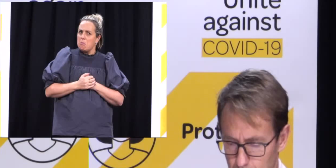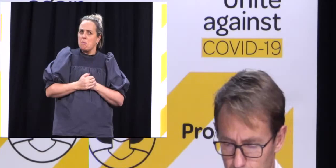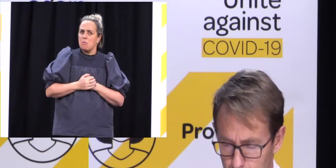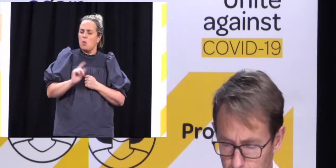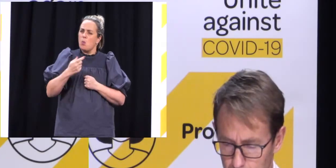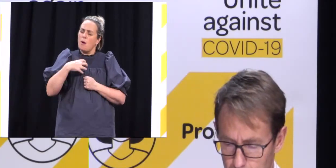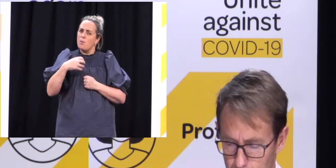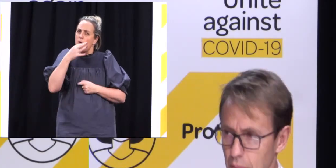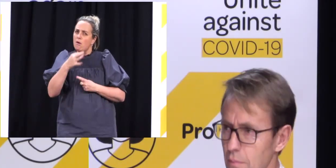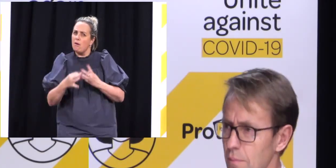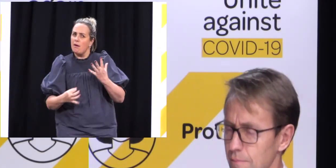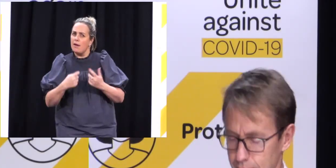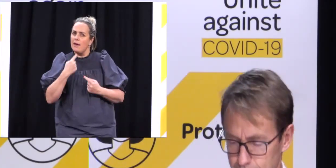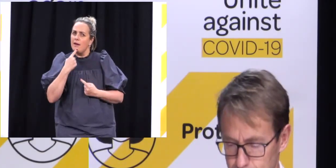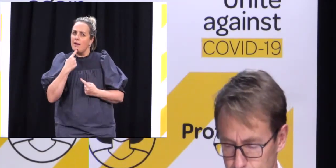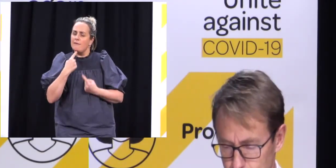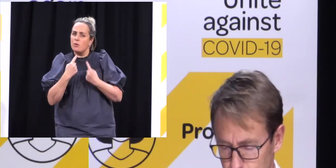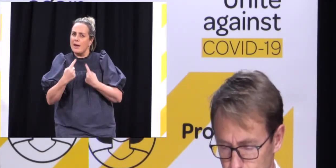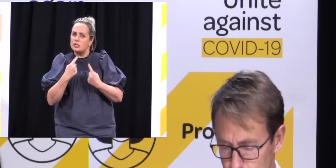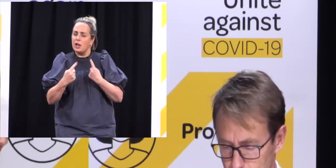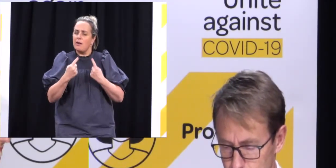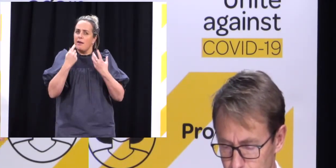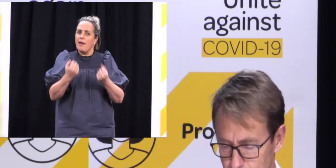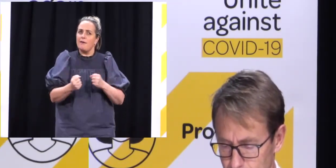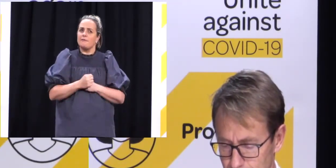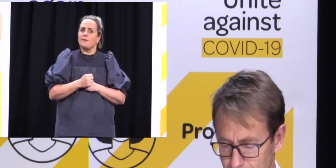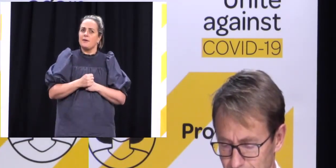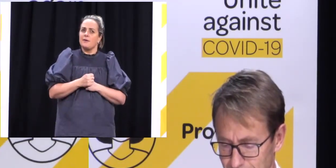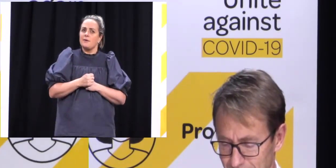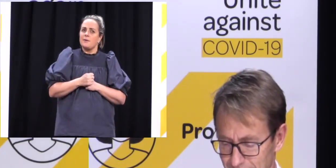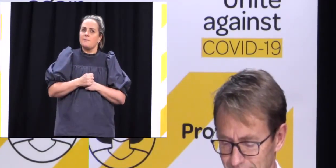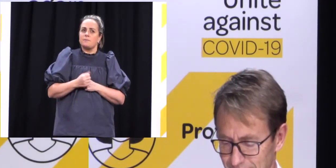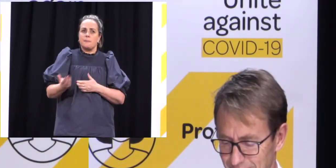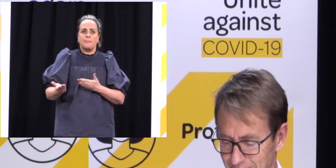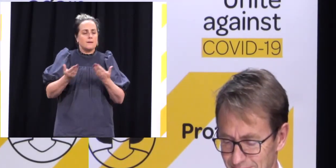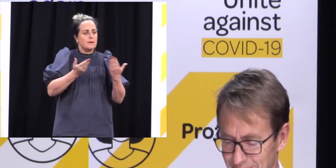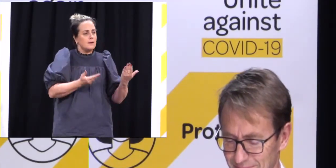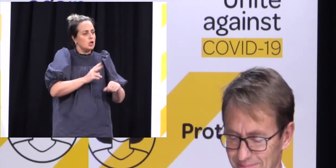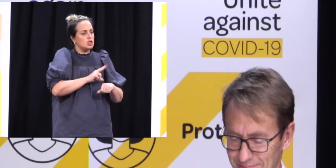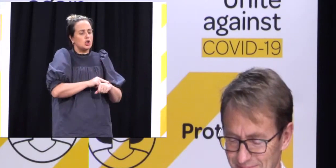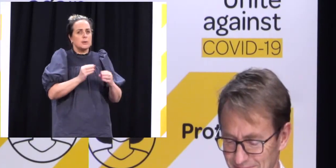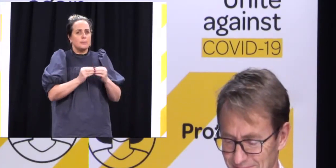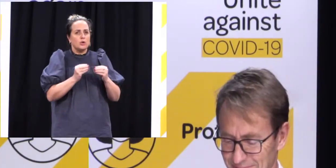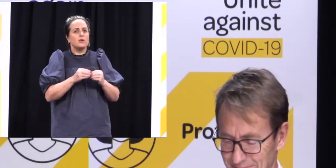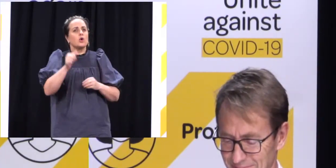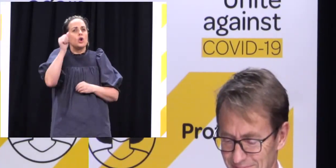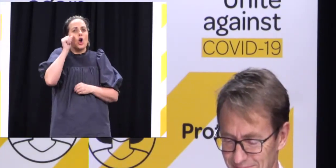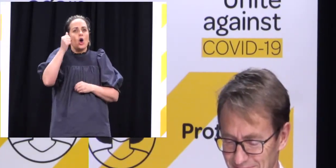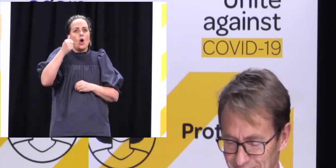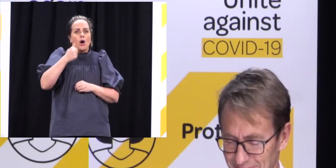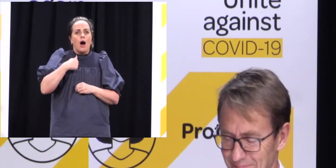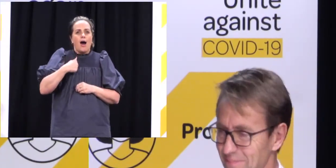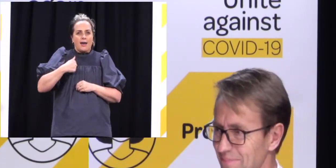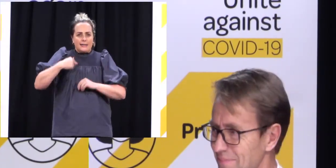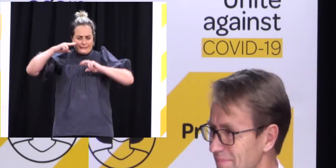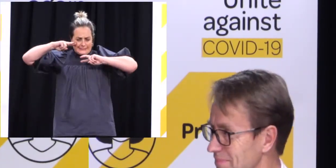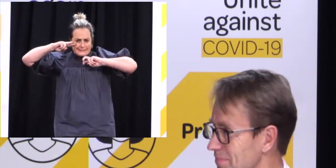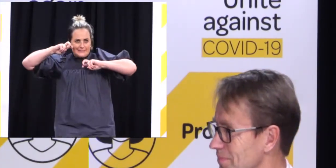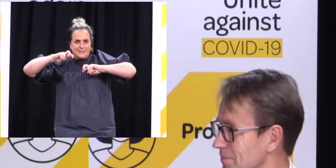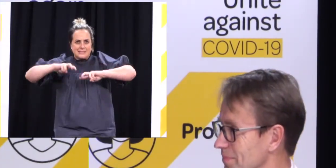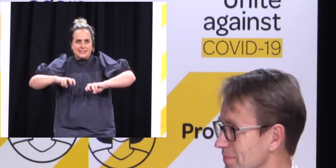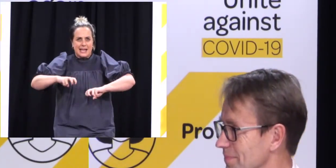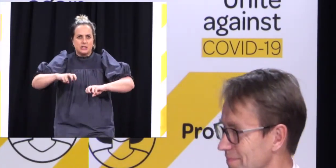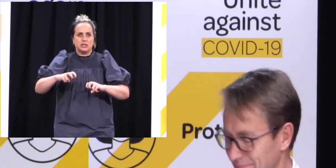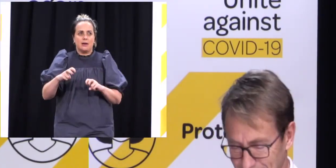potential exposure point? Dr. Bloomfield, he knows that I'm particularly obsessed with source investigations, which is not a